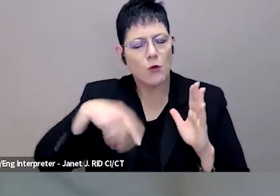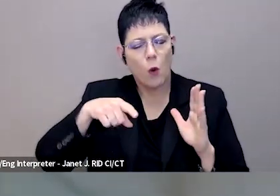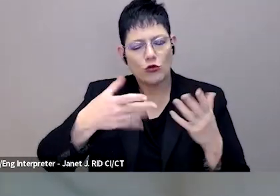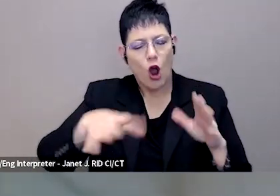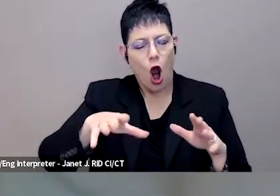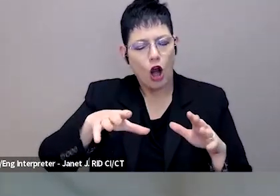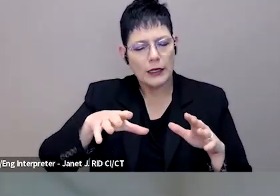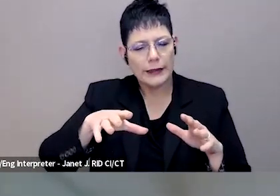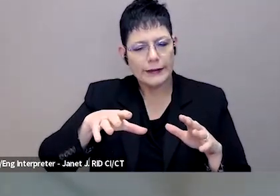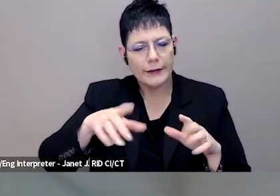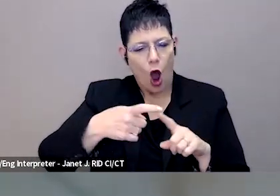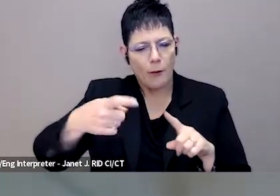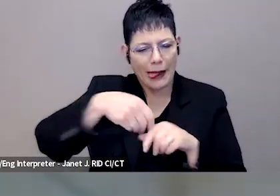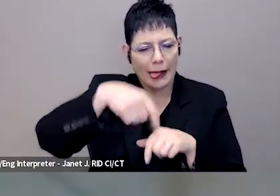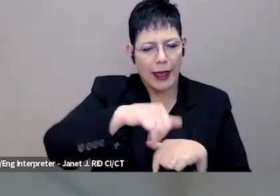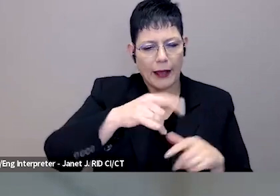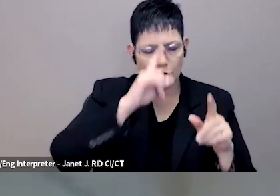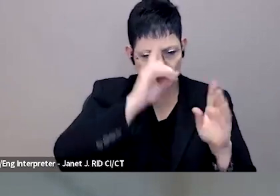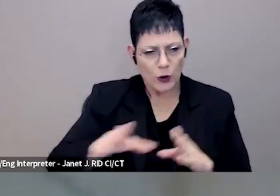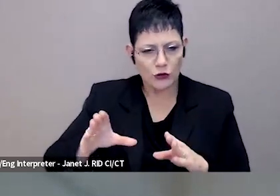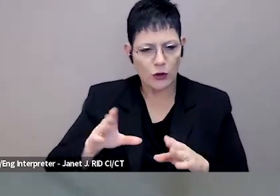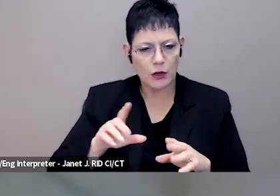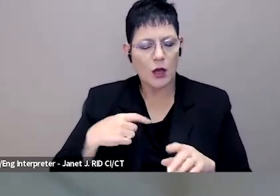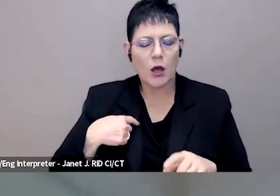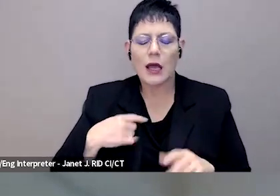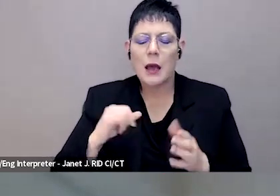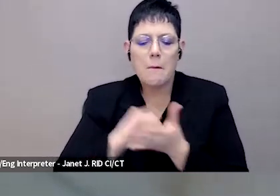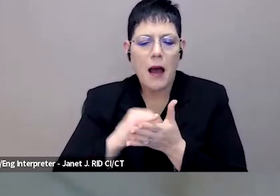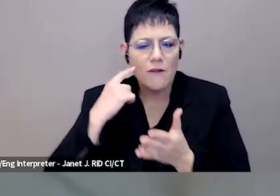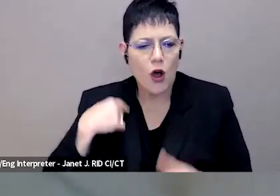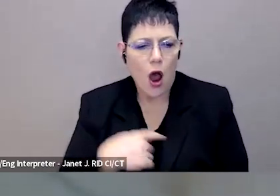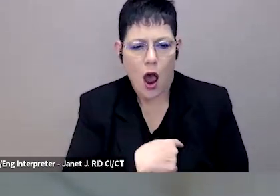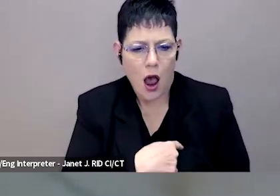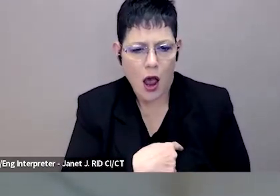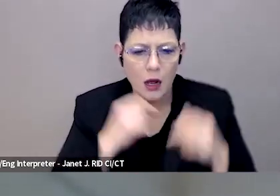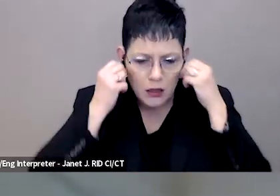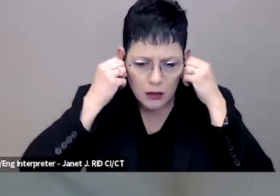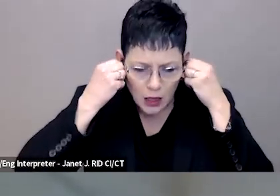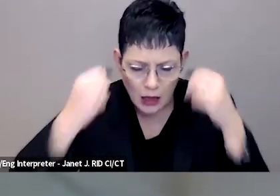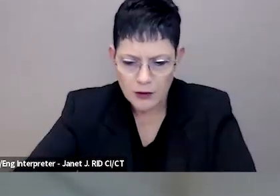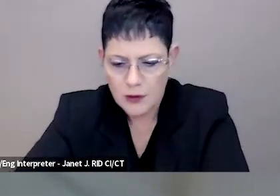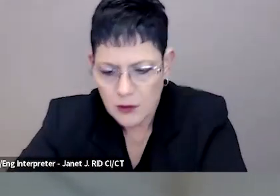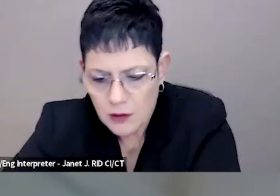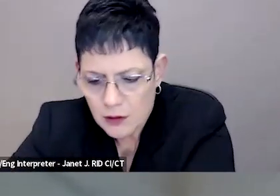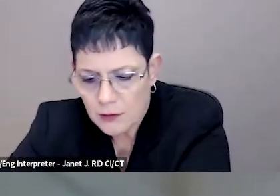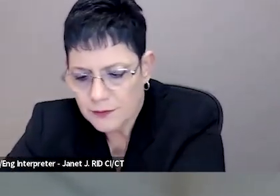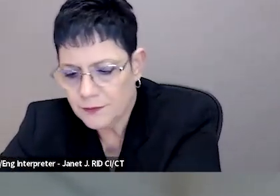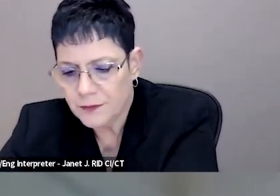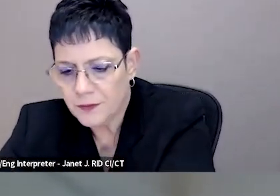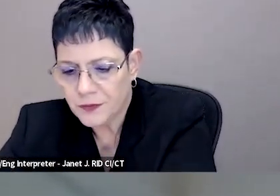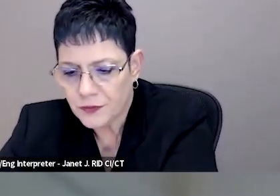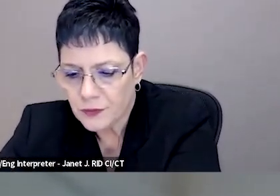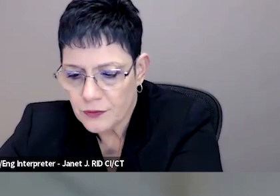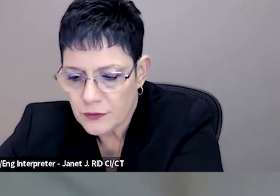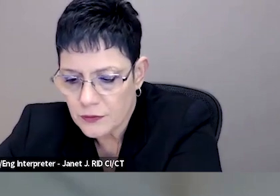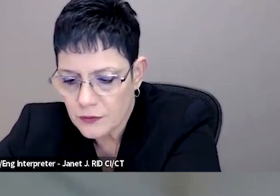some extent, but we cannot effectively and sufficiently support family caregivers if we